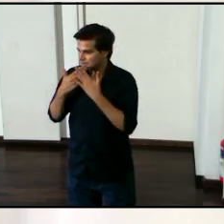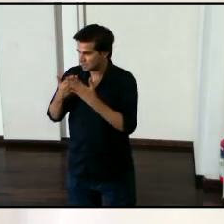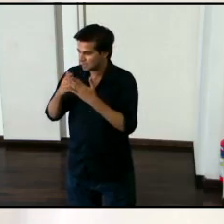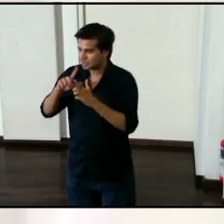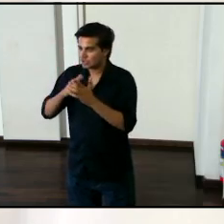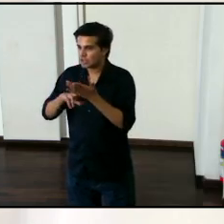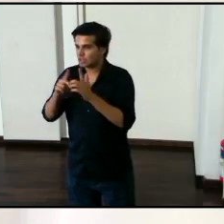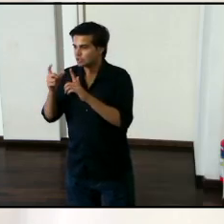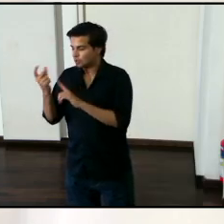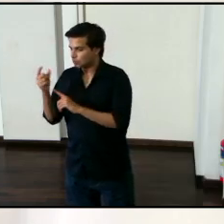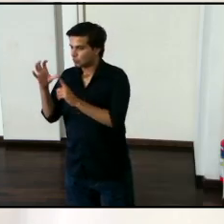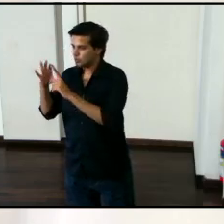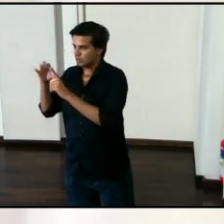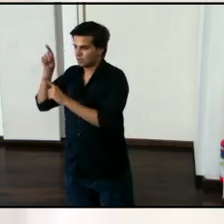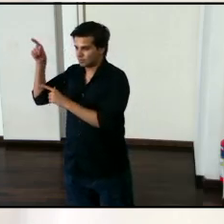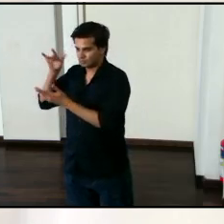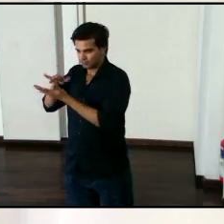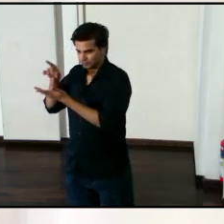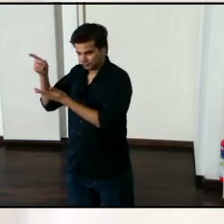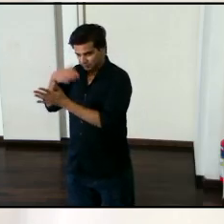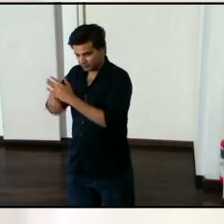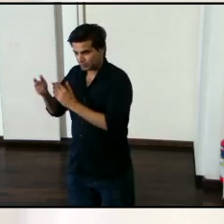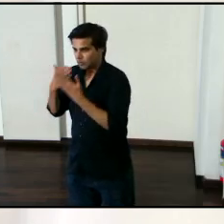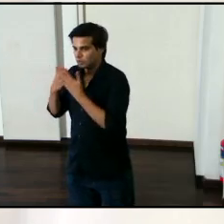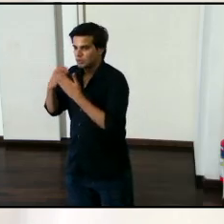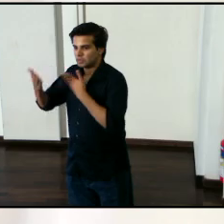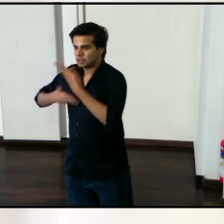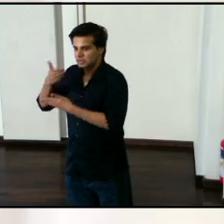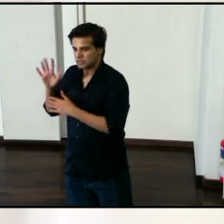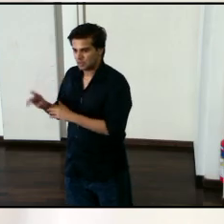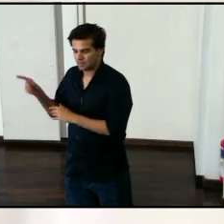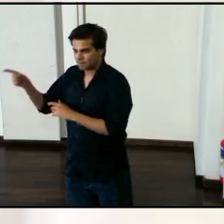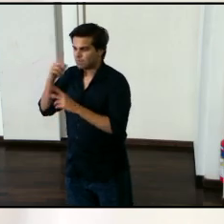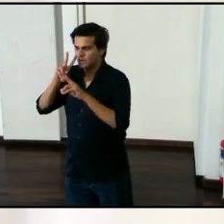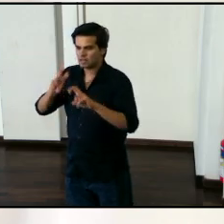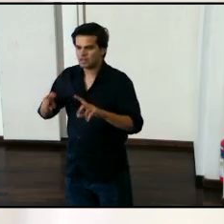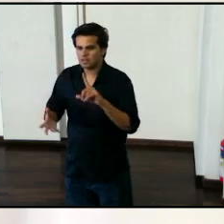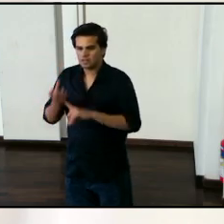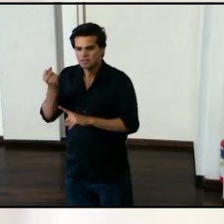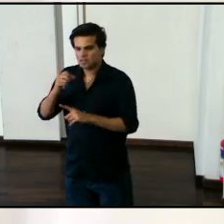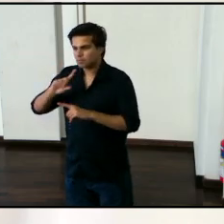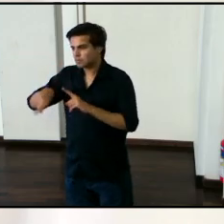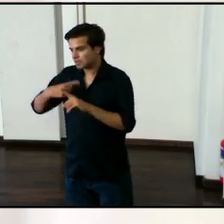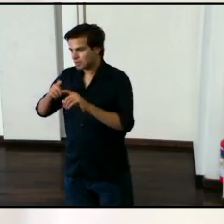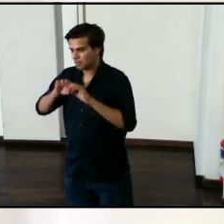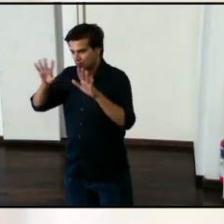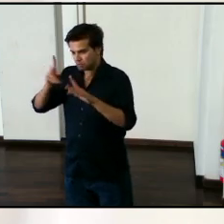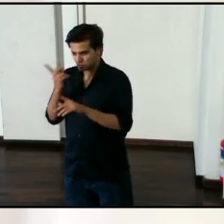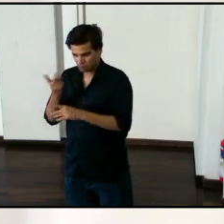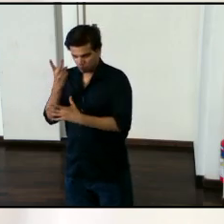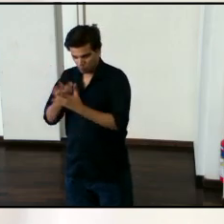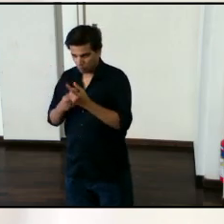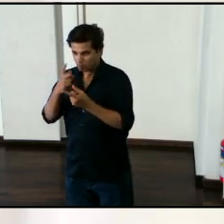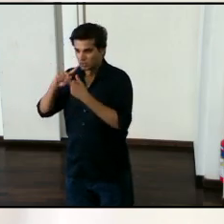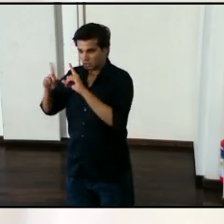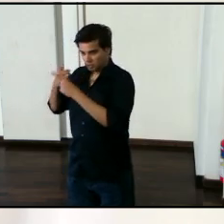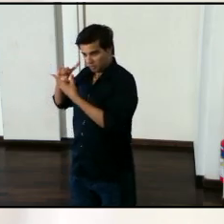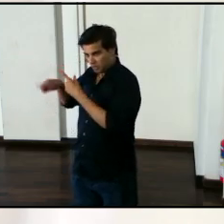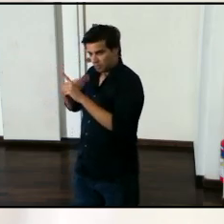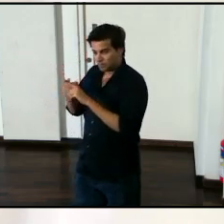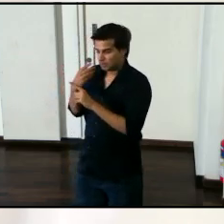New Delhi and is a historian by training. She has researched and published on both the historical and